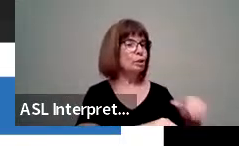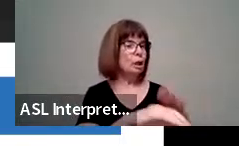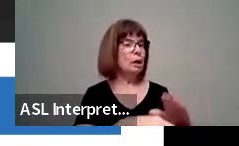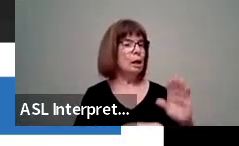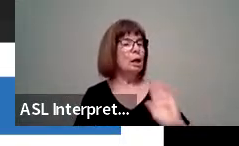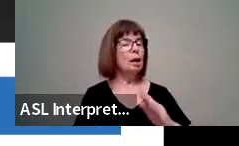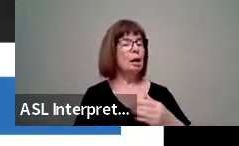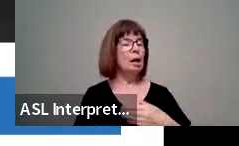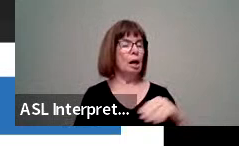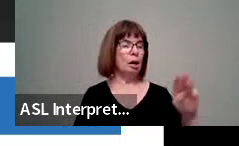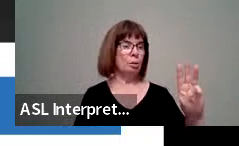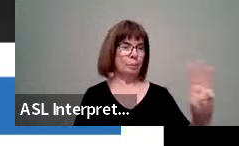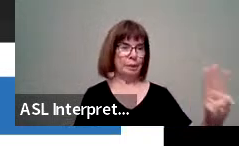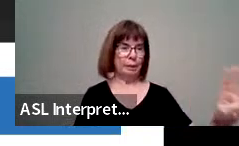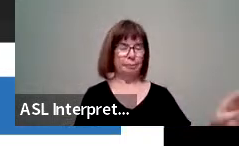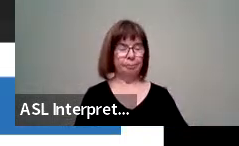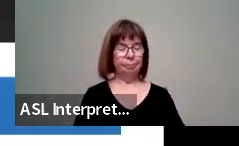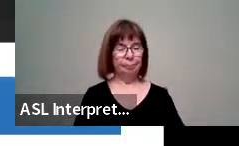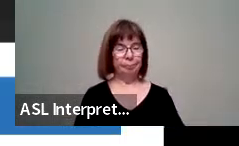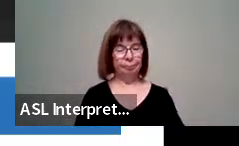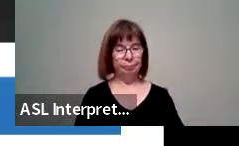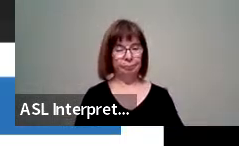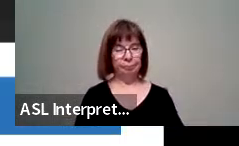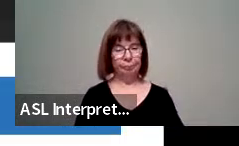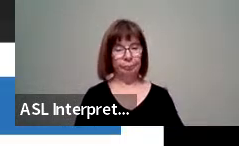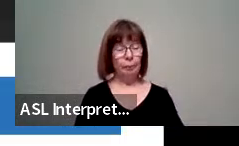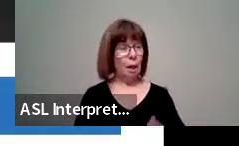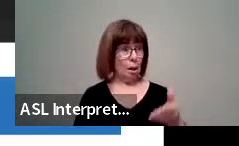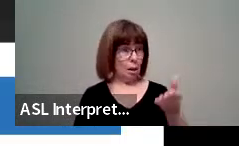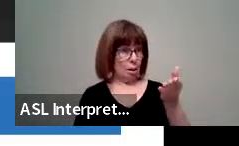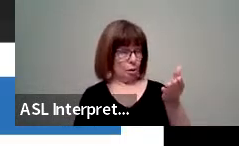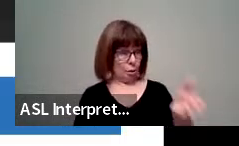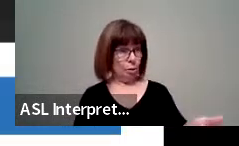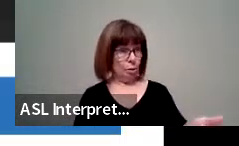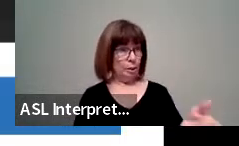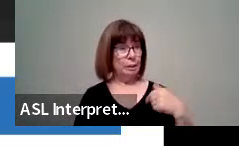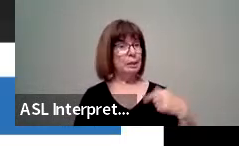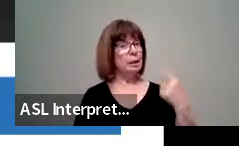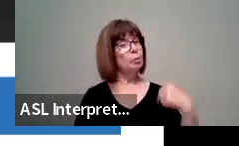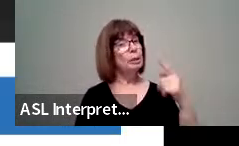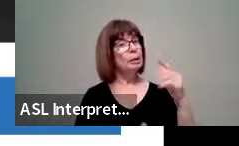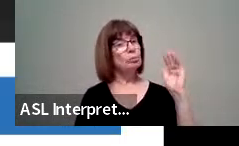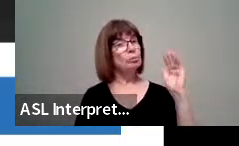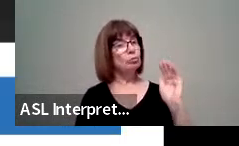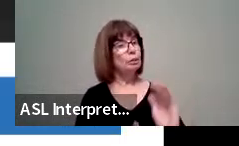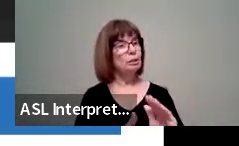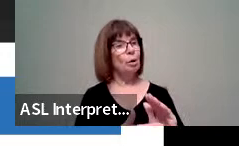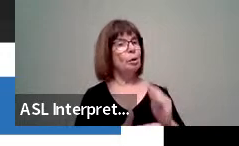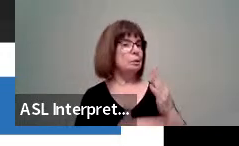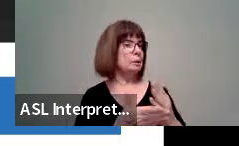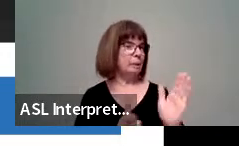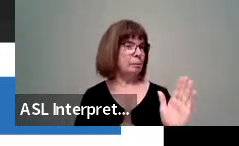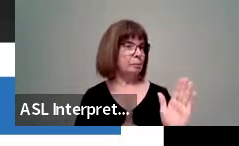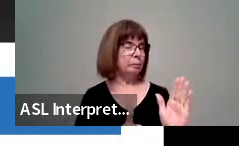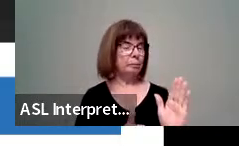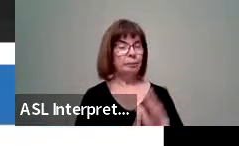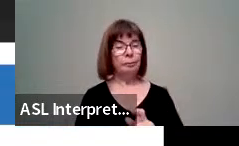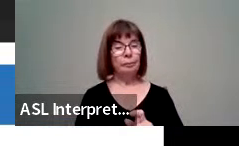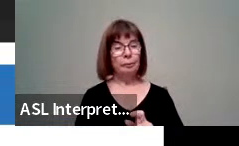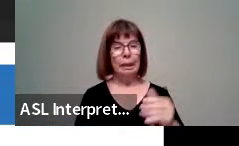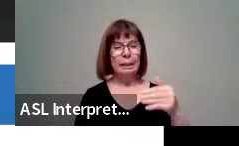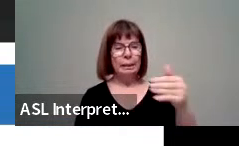keep track of what's happening. So those are the things that we are reducing or discontinuing. And if you could go to the next